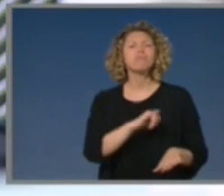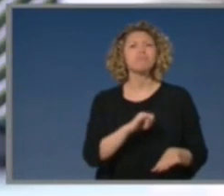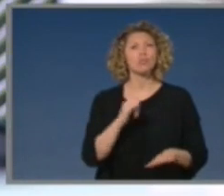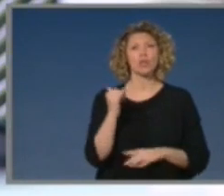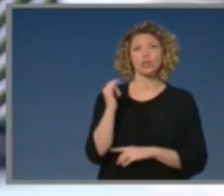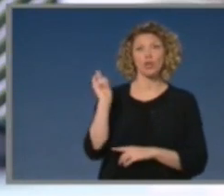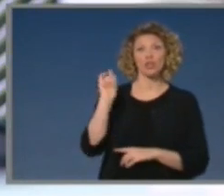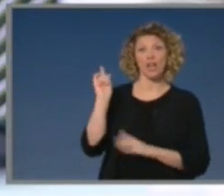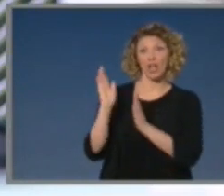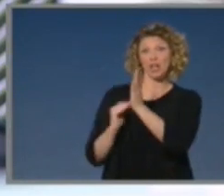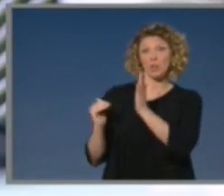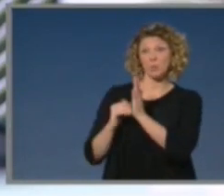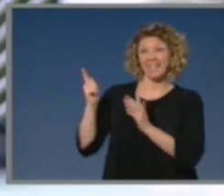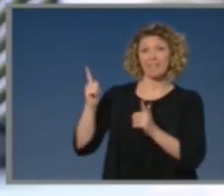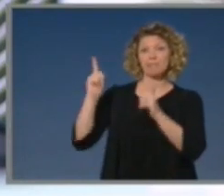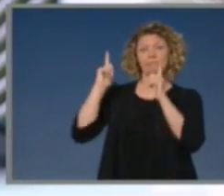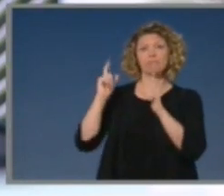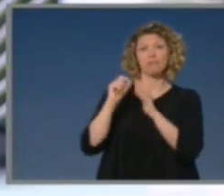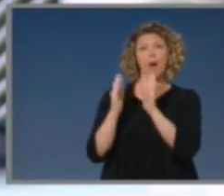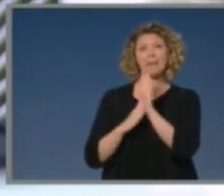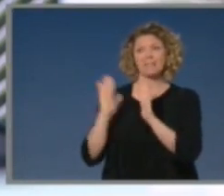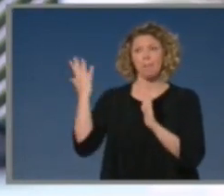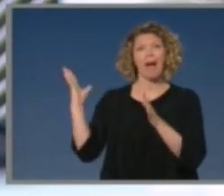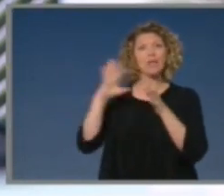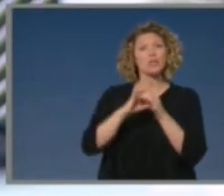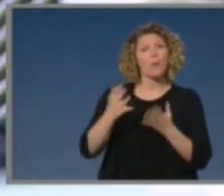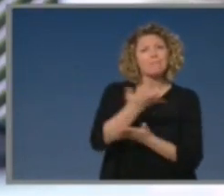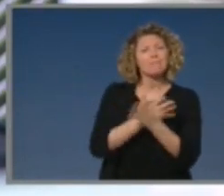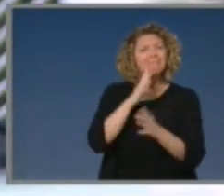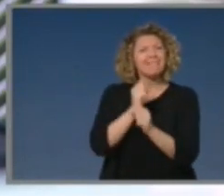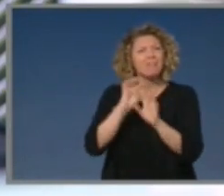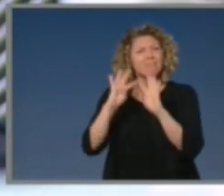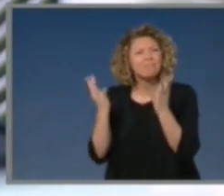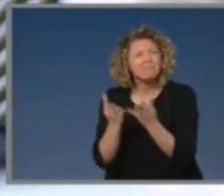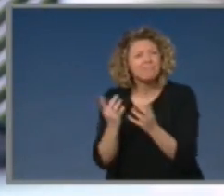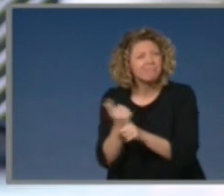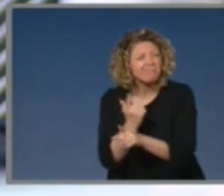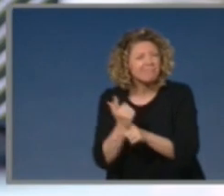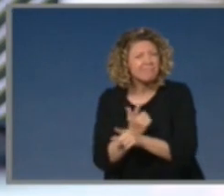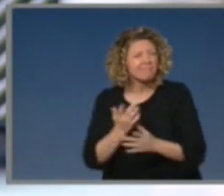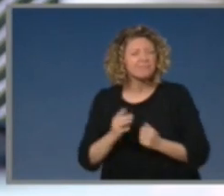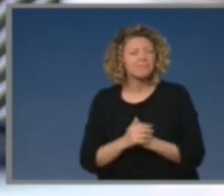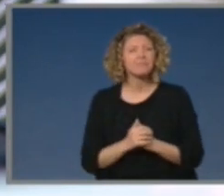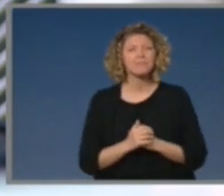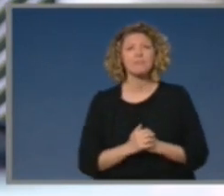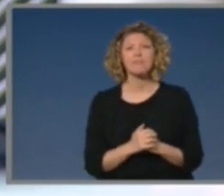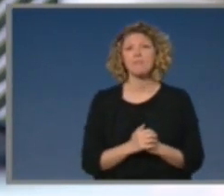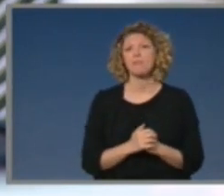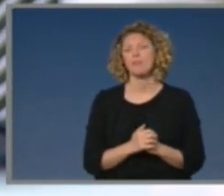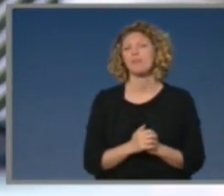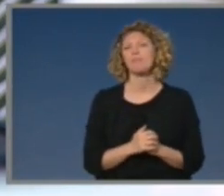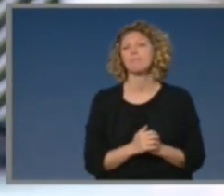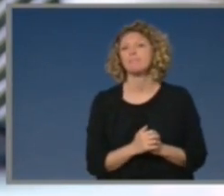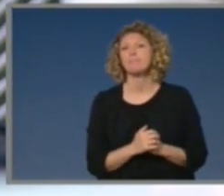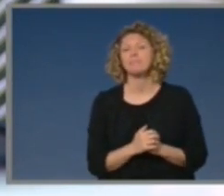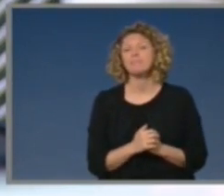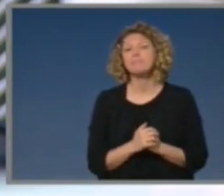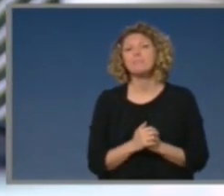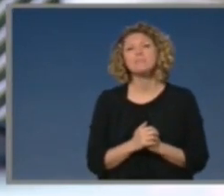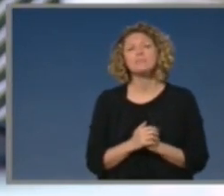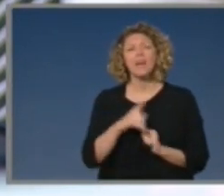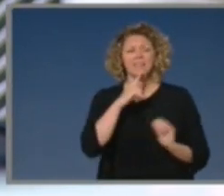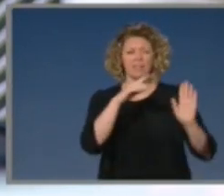Cabinet? And also, just so that I'm clear, just picking up something you said a minute ago, just about the the easing of restrictions. I think you